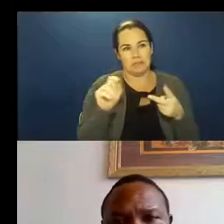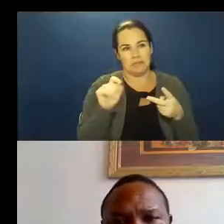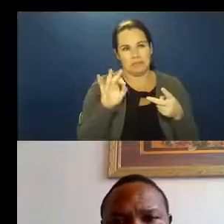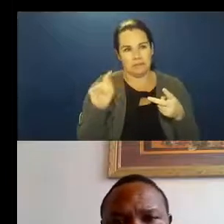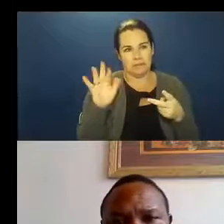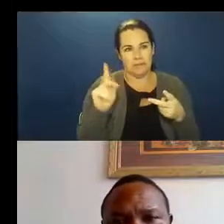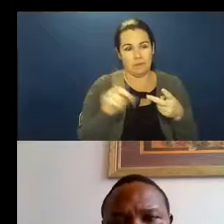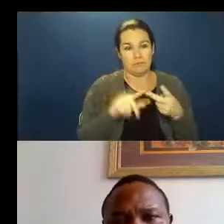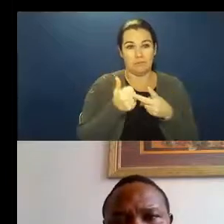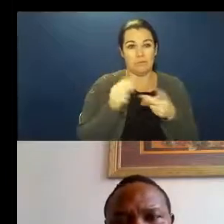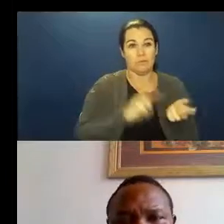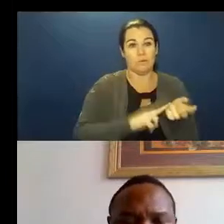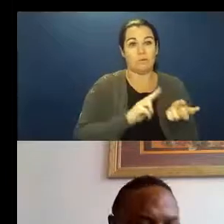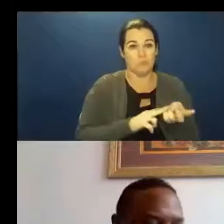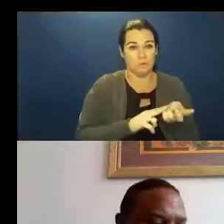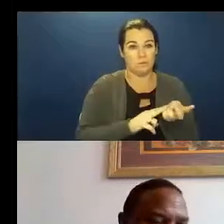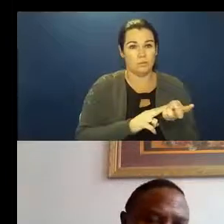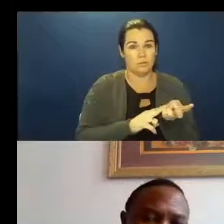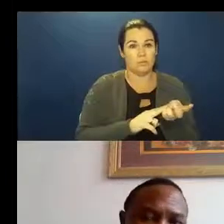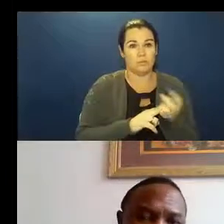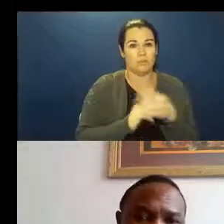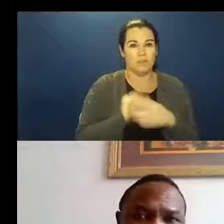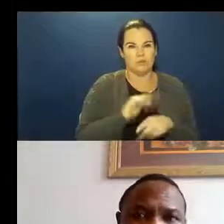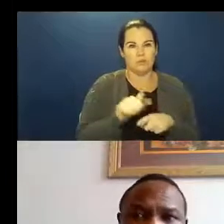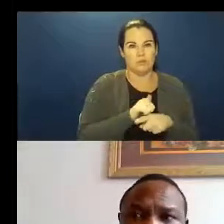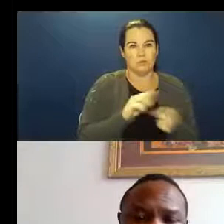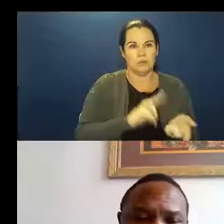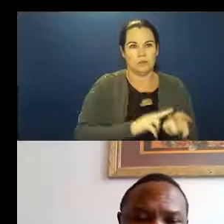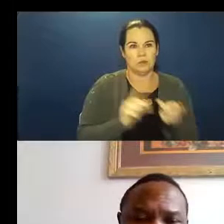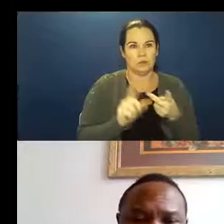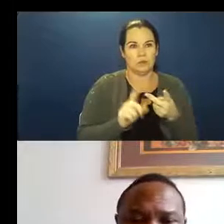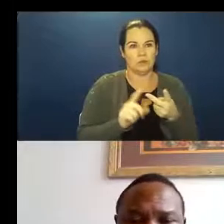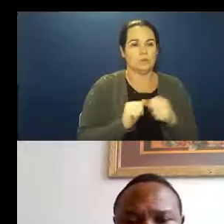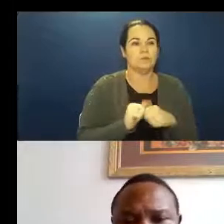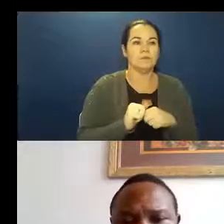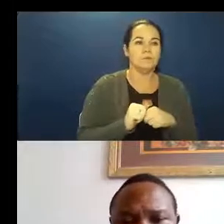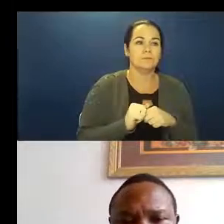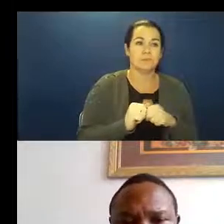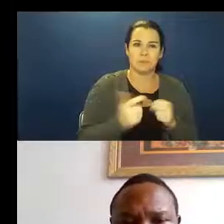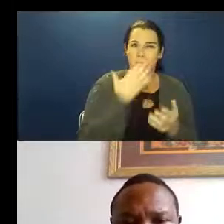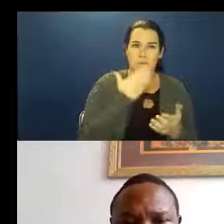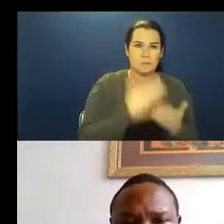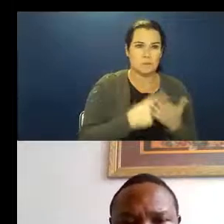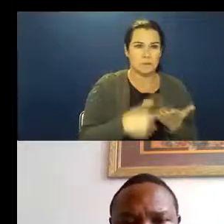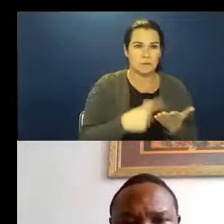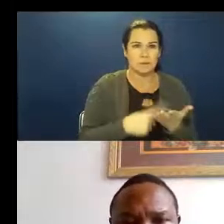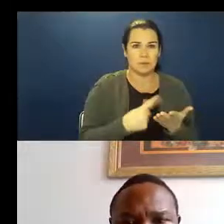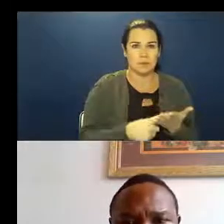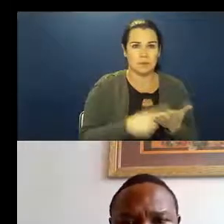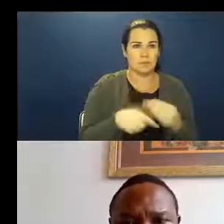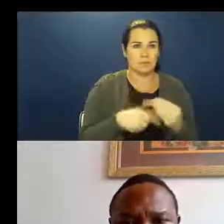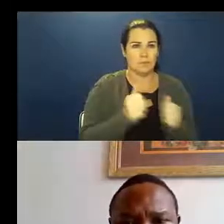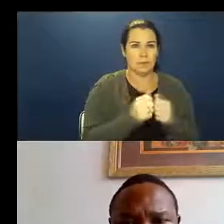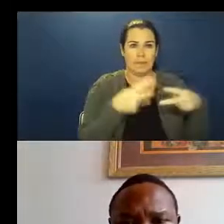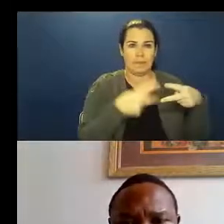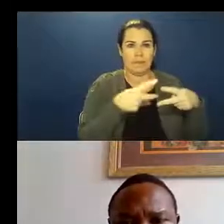a nurse by professional trade as well. So we had a very good discussion with them